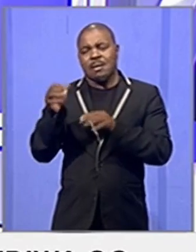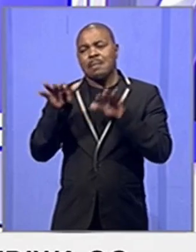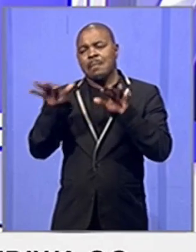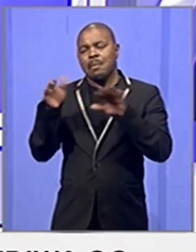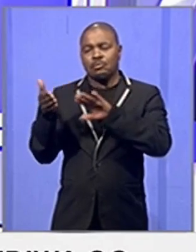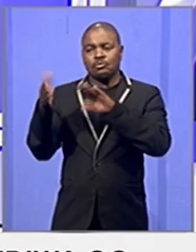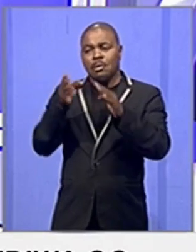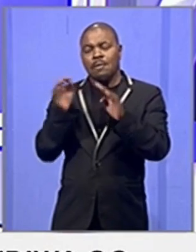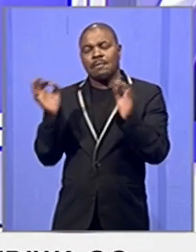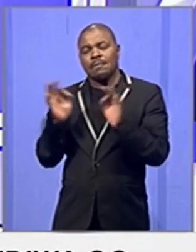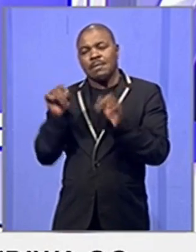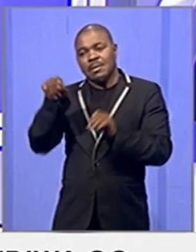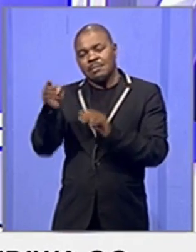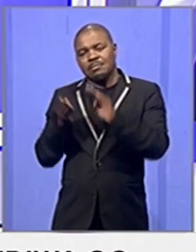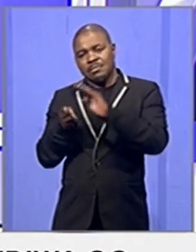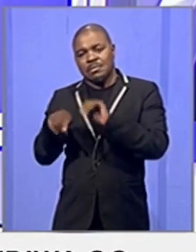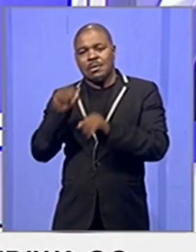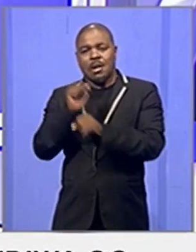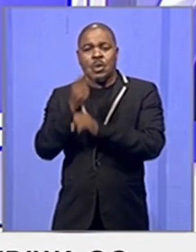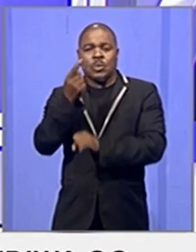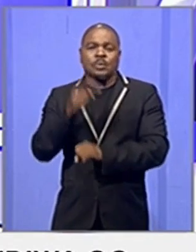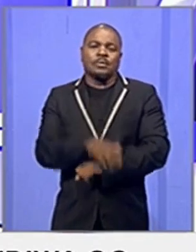mo dimošareng tsa Gauteng.